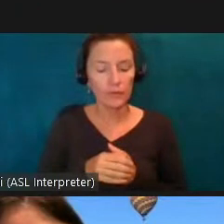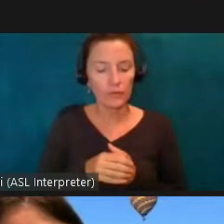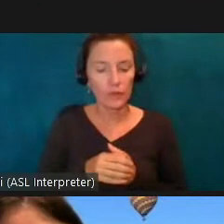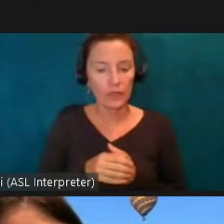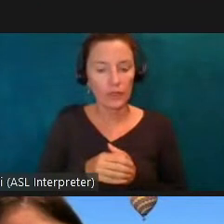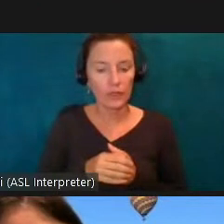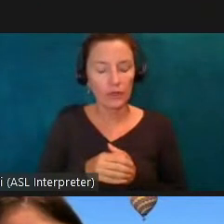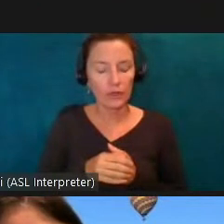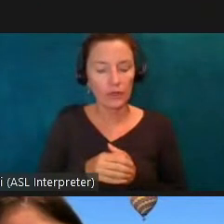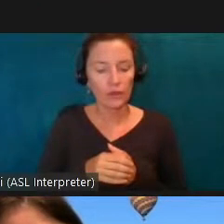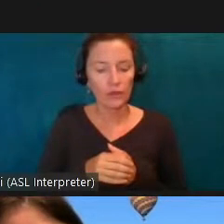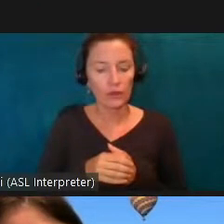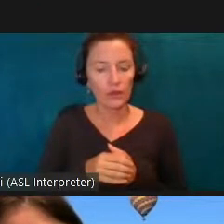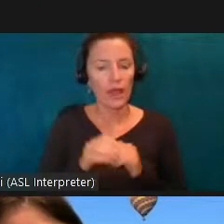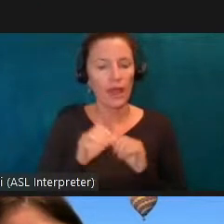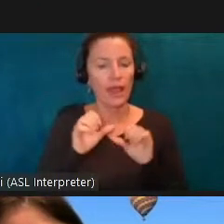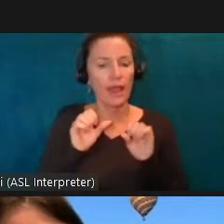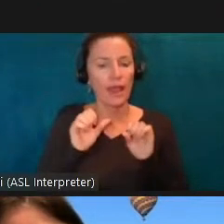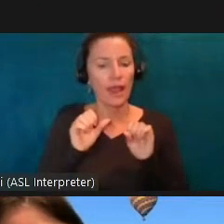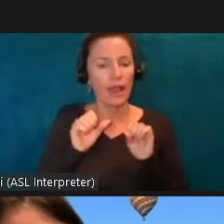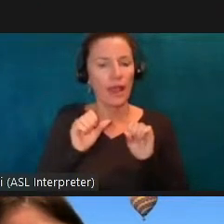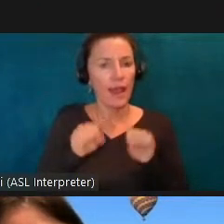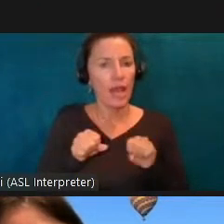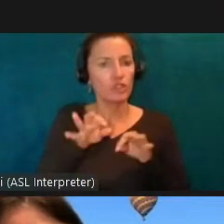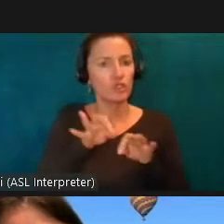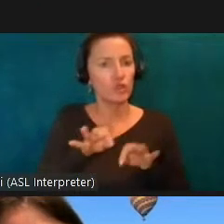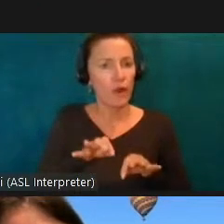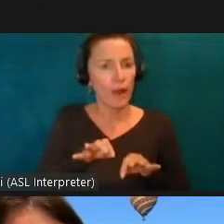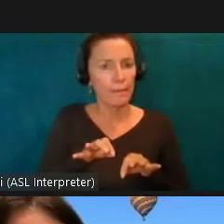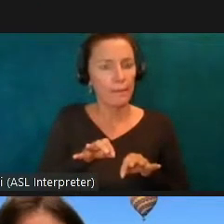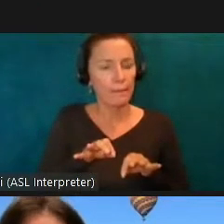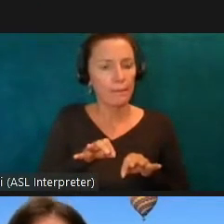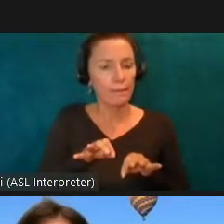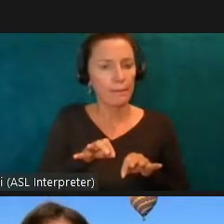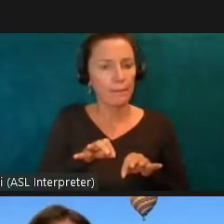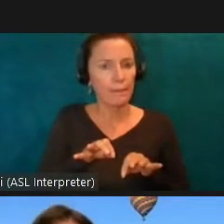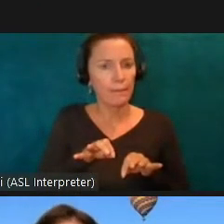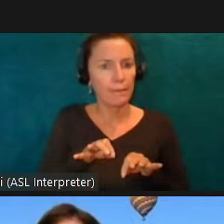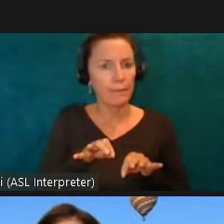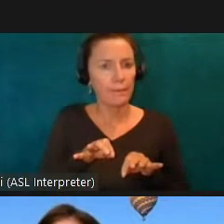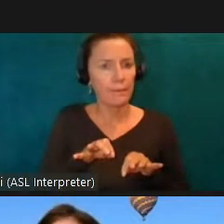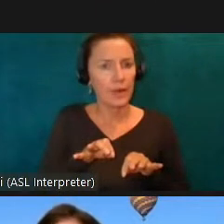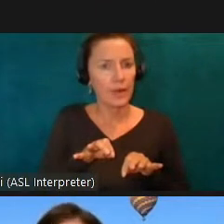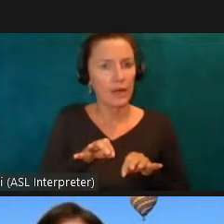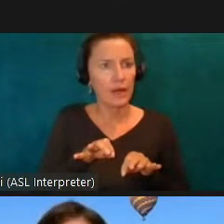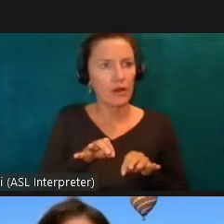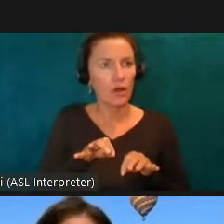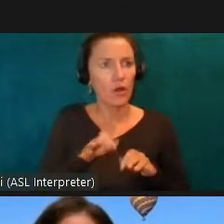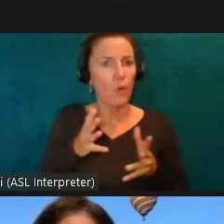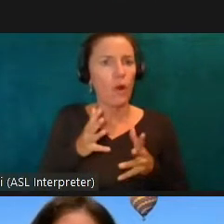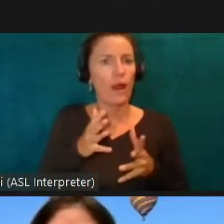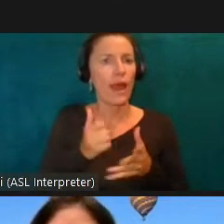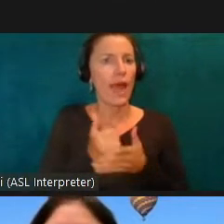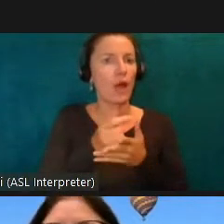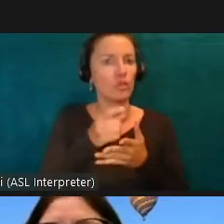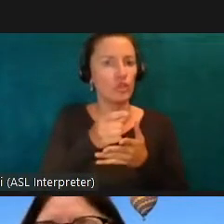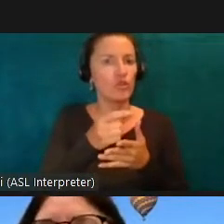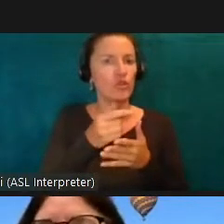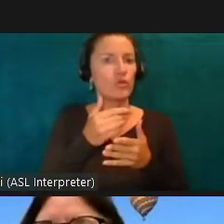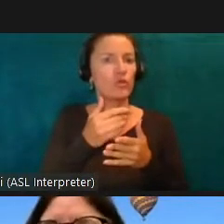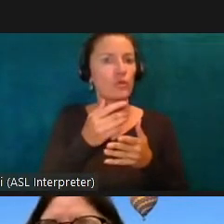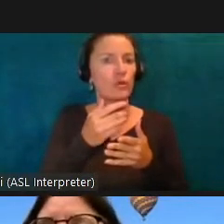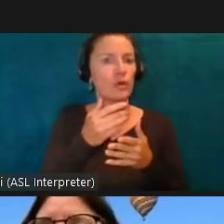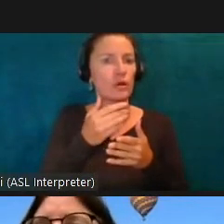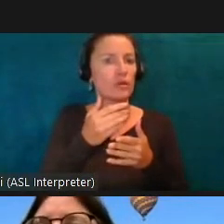I wondered if you could describe some of the factors that have allowed you to make the progress that you have over the last several days.